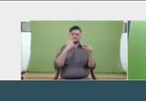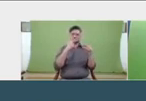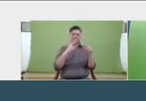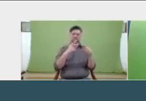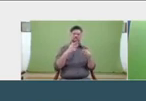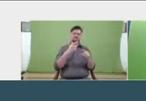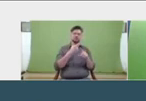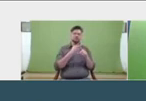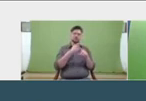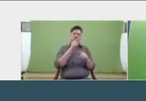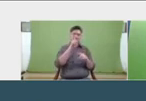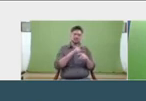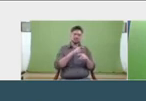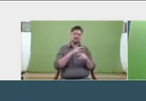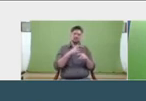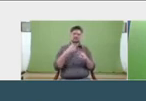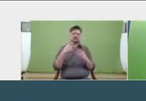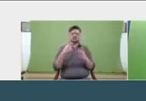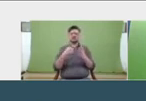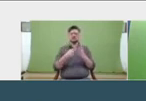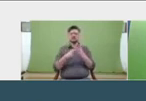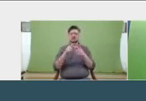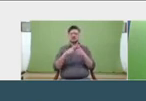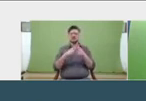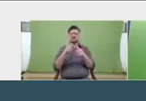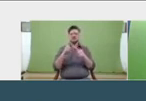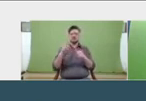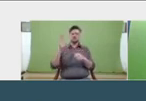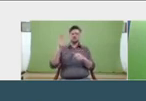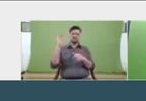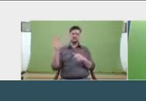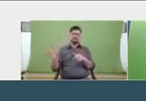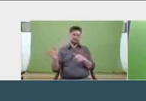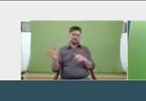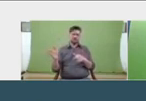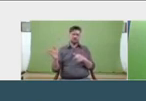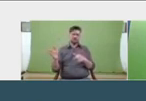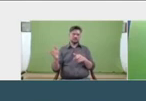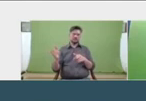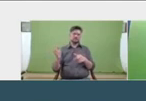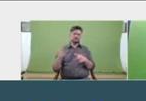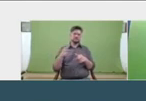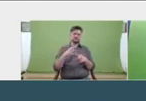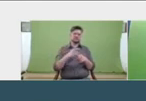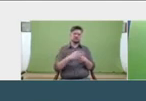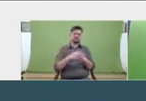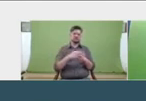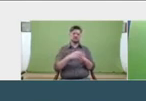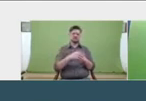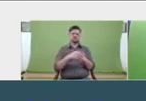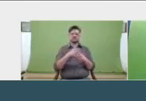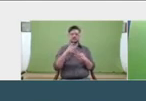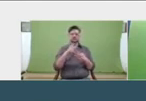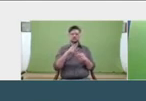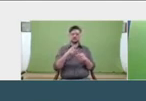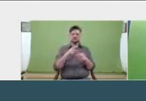kumar raja beat the raja okay kumar beat the raja this is sov but also notice other elements